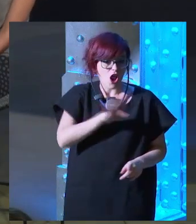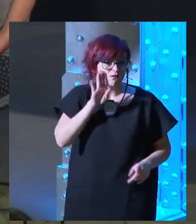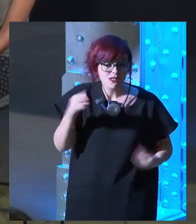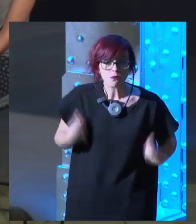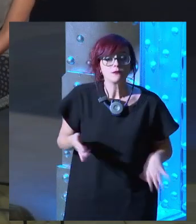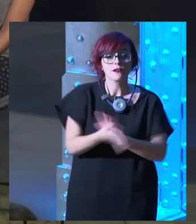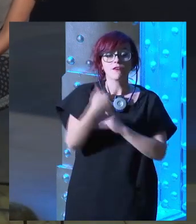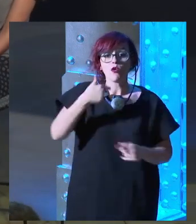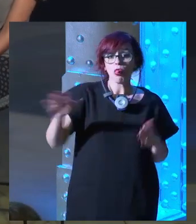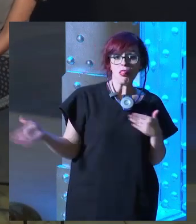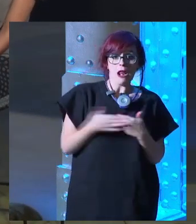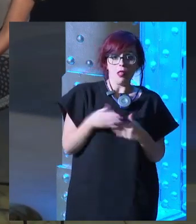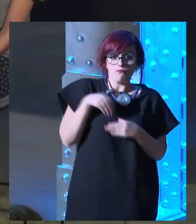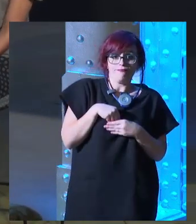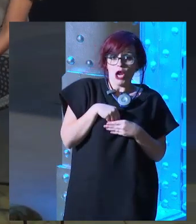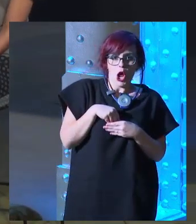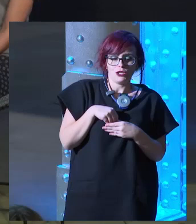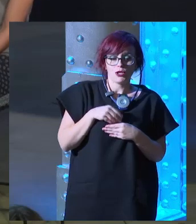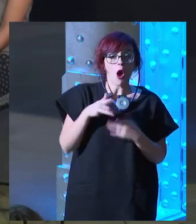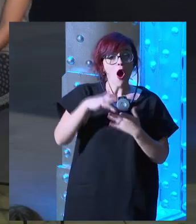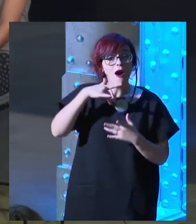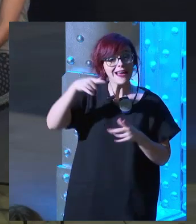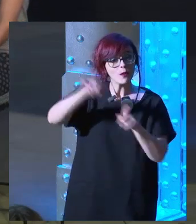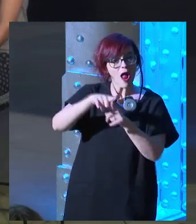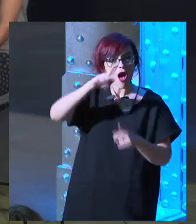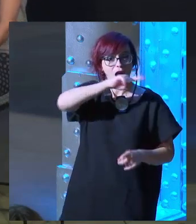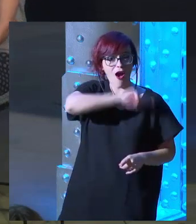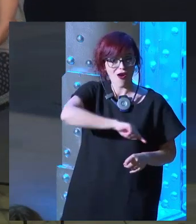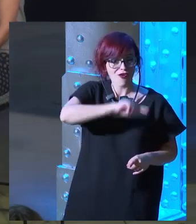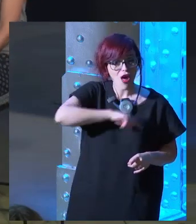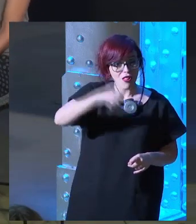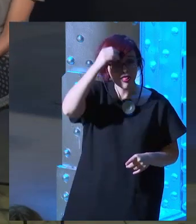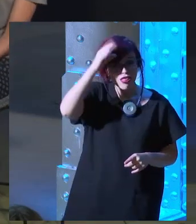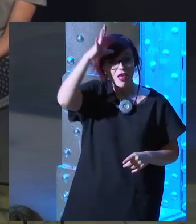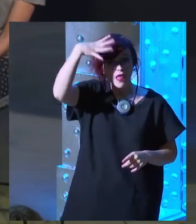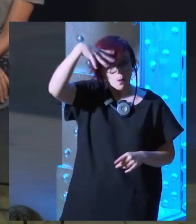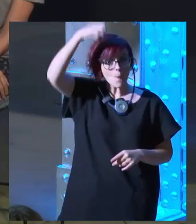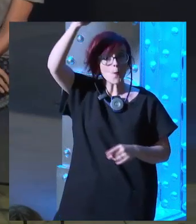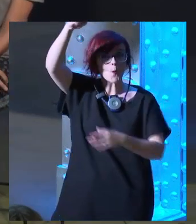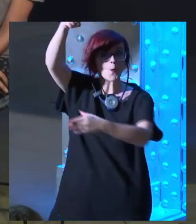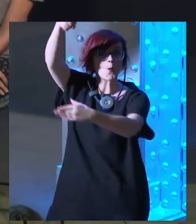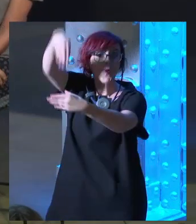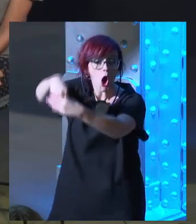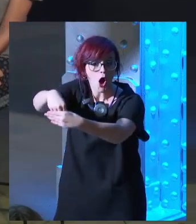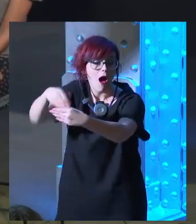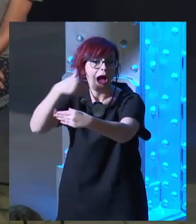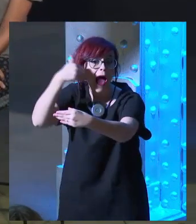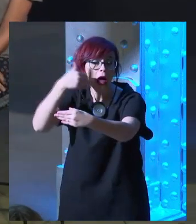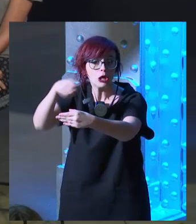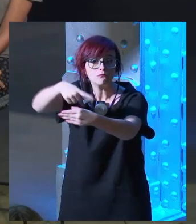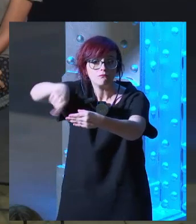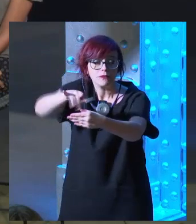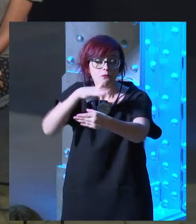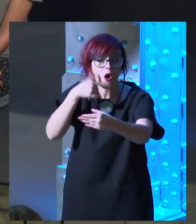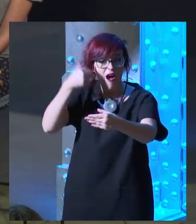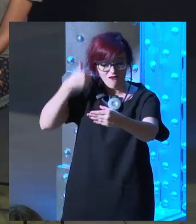uploaded consciousness into something which is not the material body, which will decay and die, then you can, the multiple copies